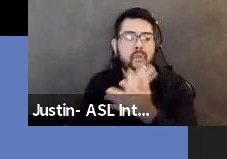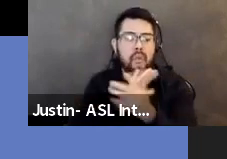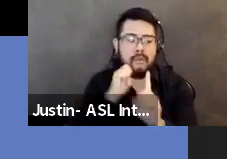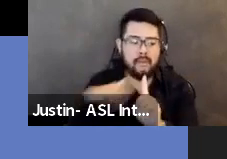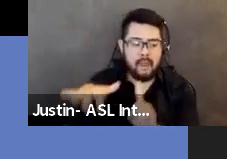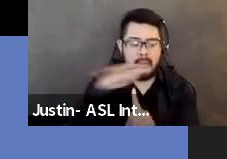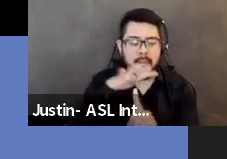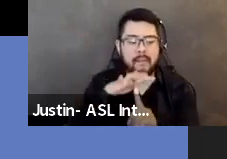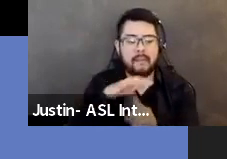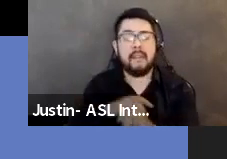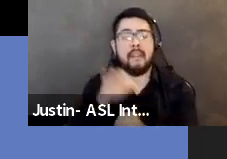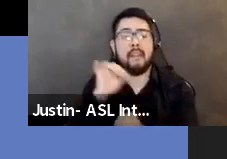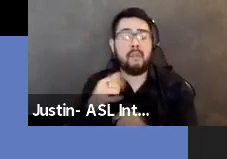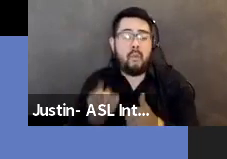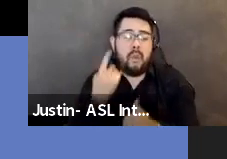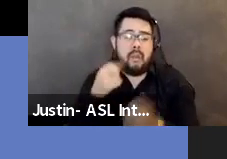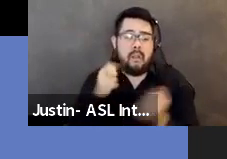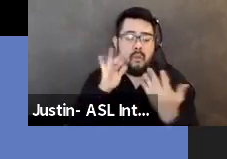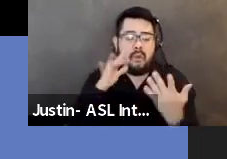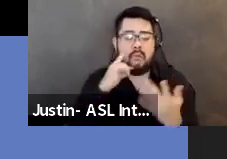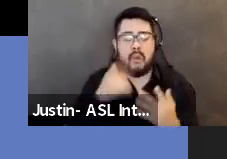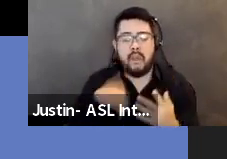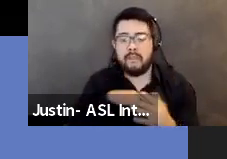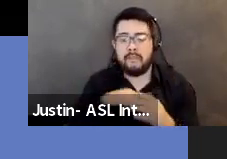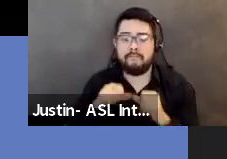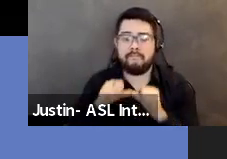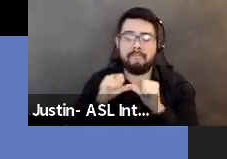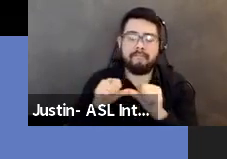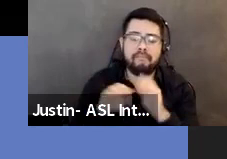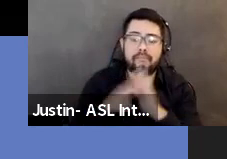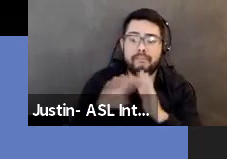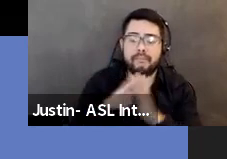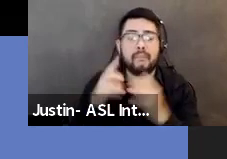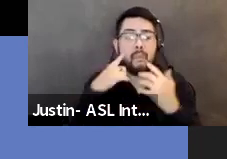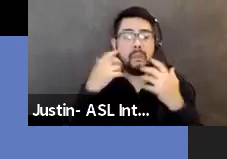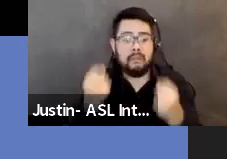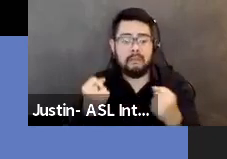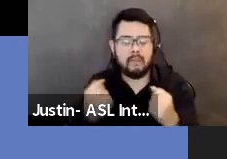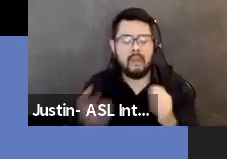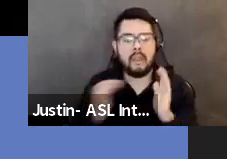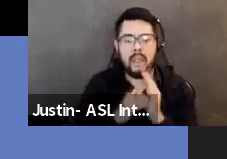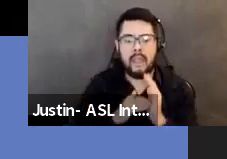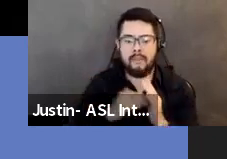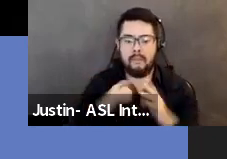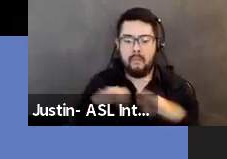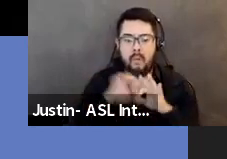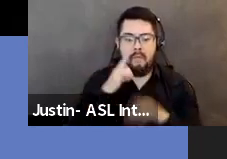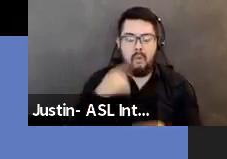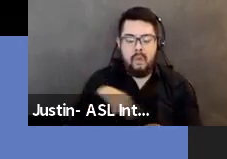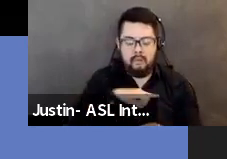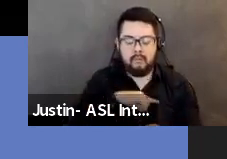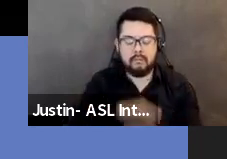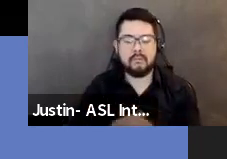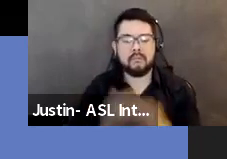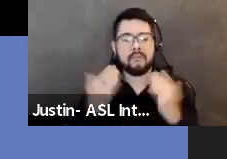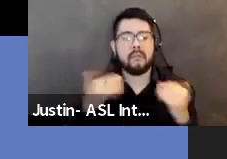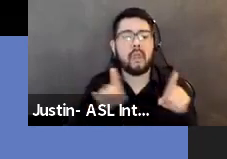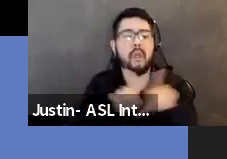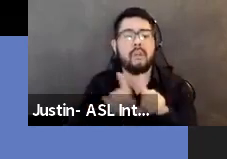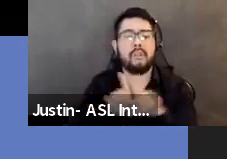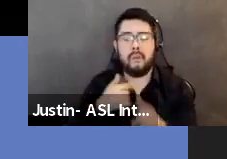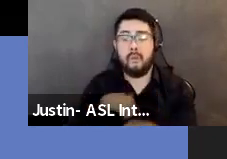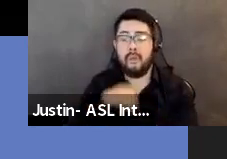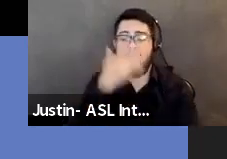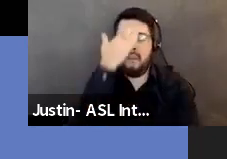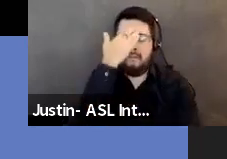of the ways in which we help to protect and build resilience again one of the key features of our office and without a doubt we do know that despite